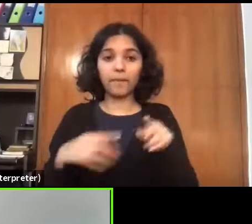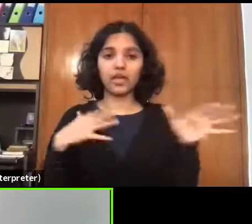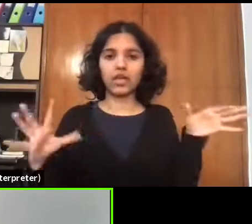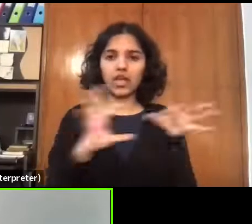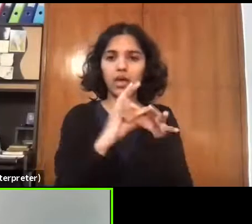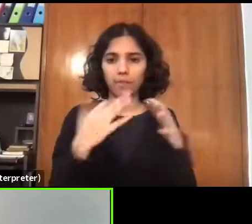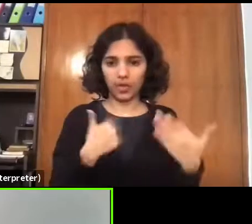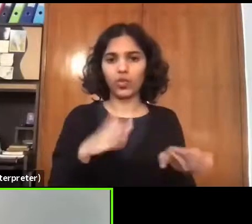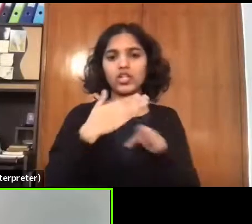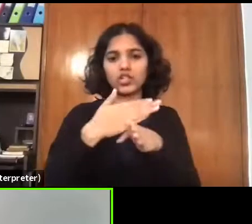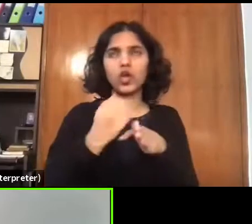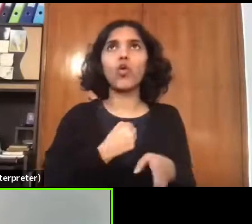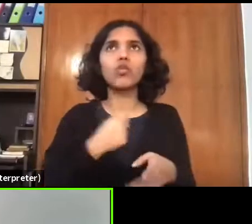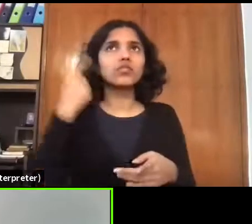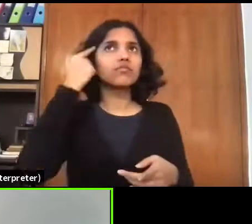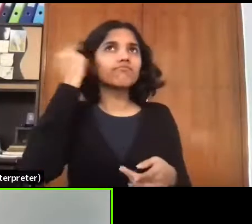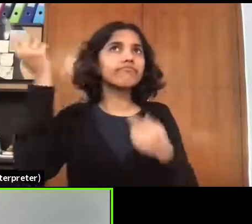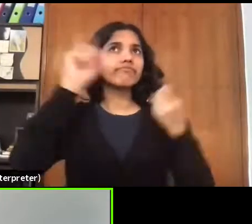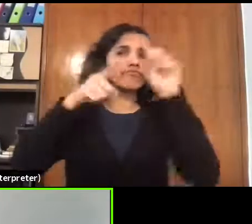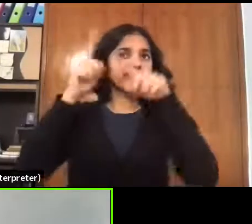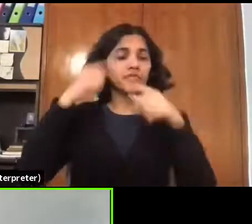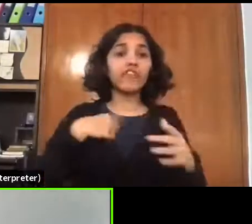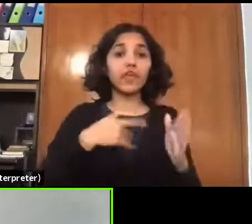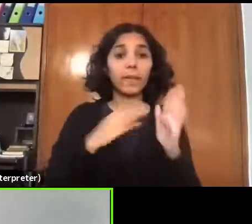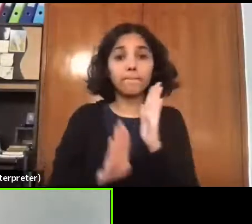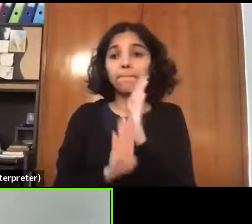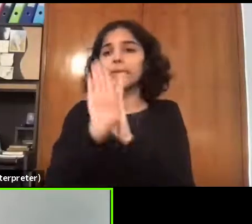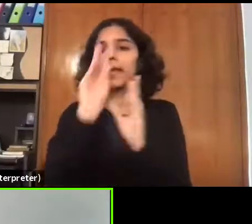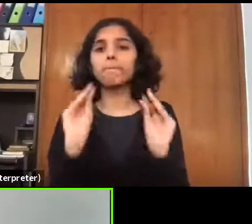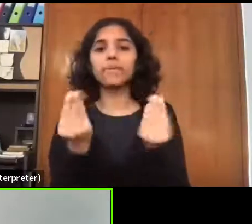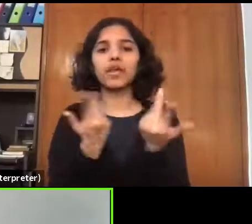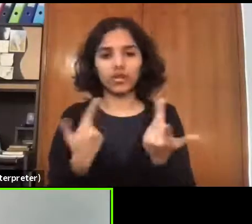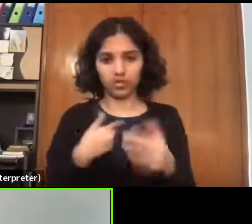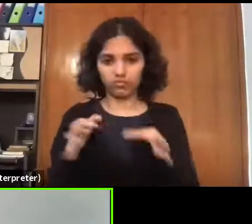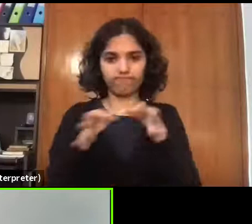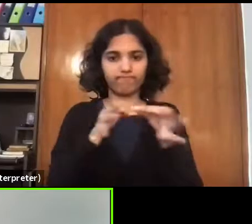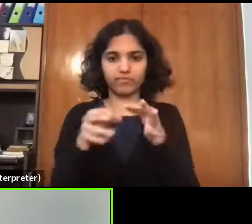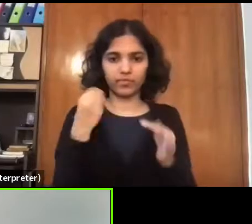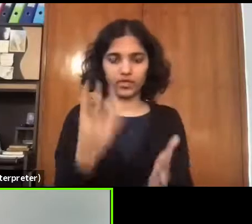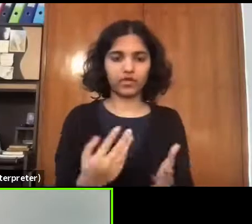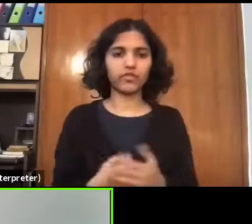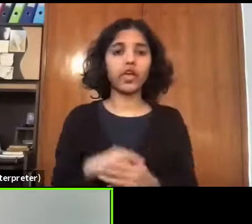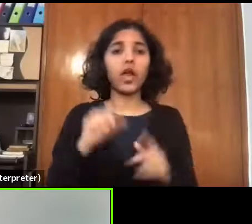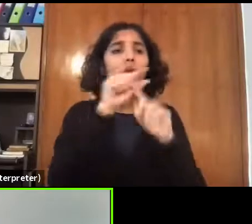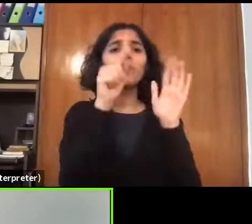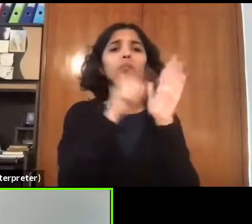some of the things that we can do to build back better. The policy brief